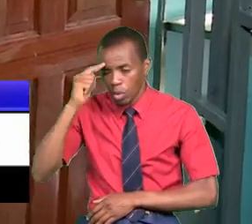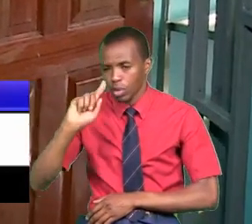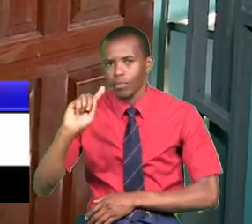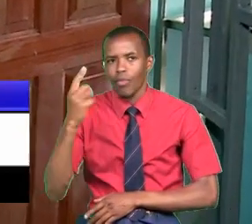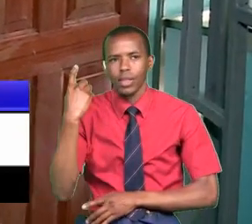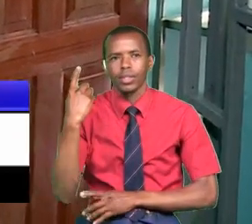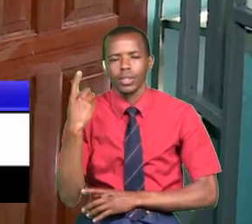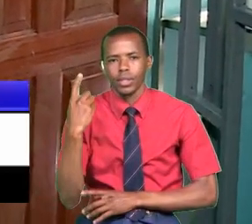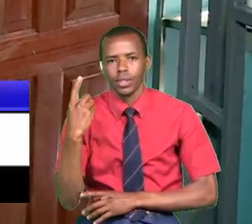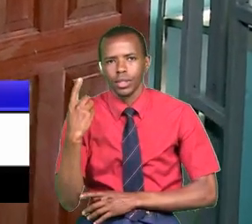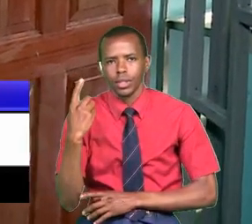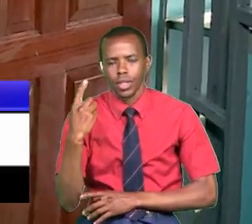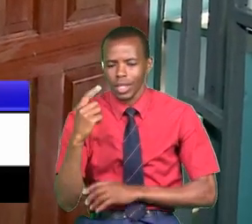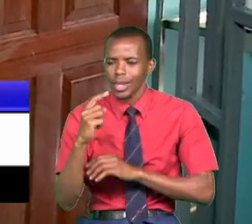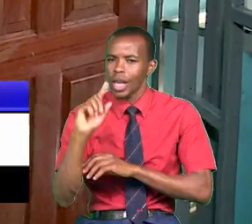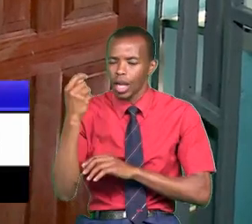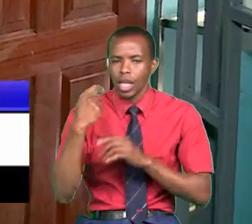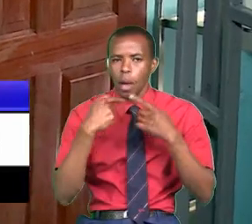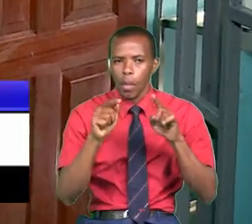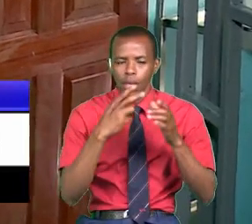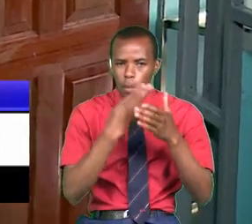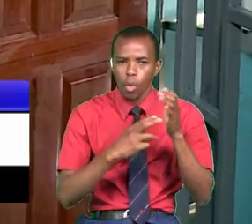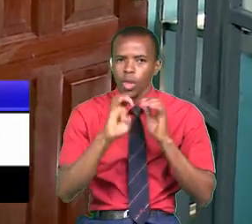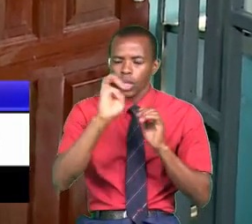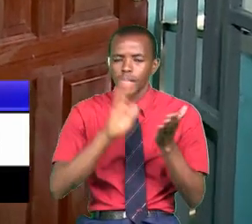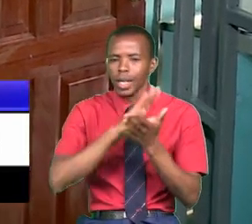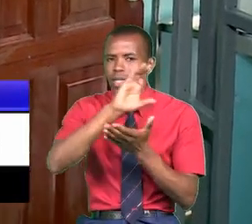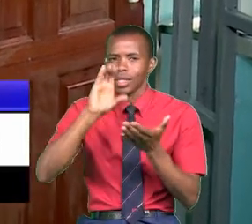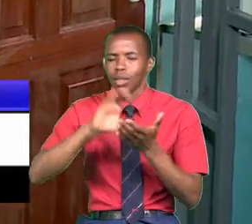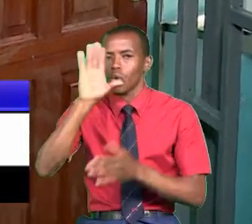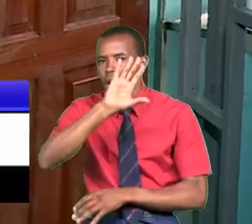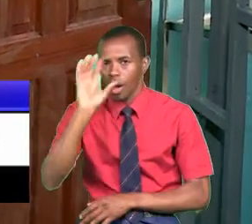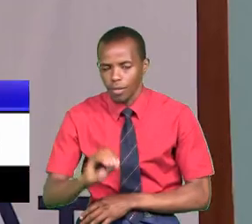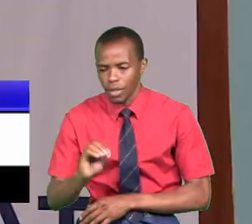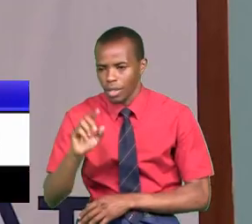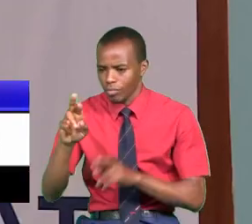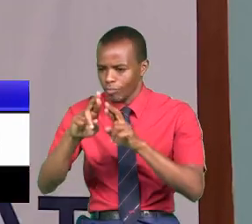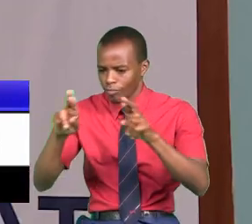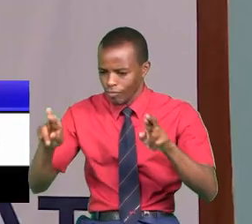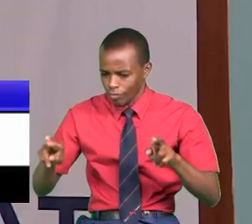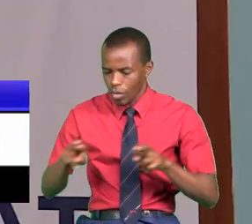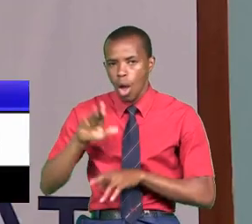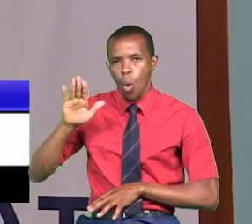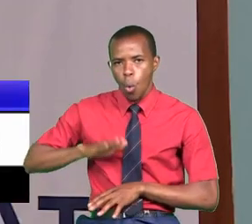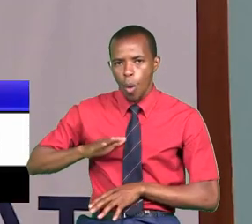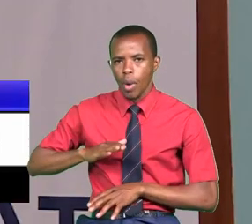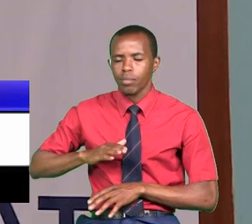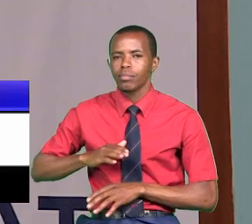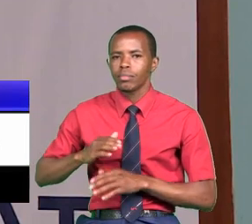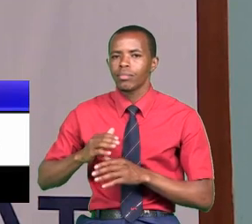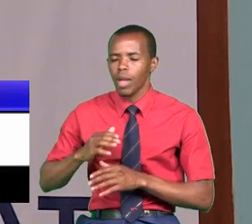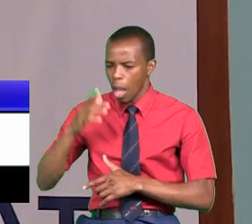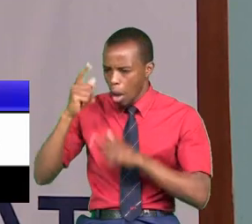first, not just in the country, but both in East and Central Africa. In this room, mothers get to donate milk